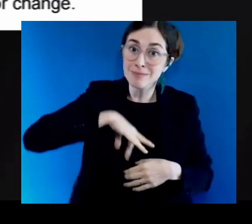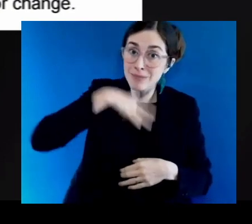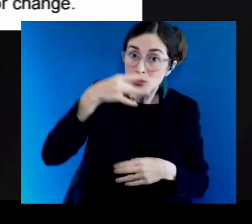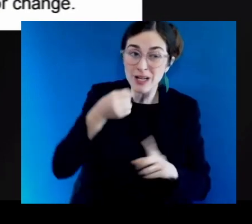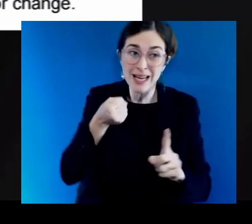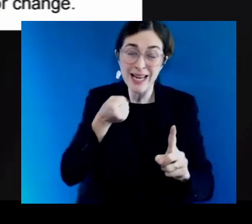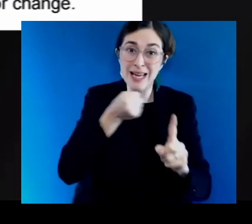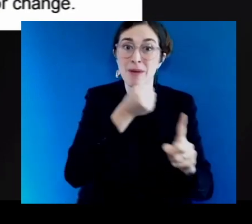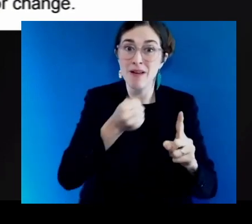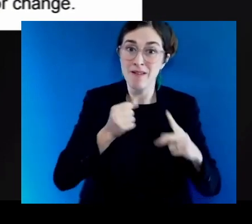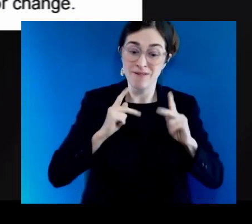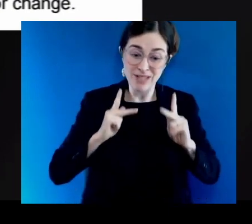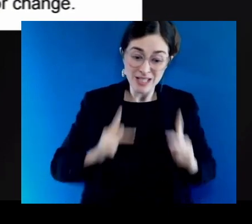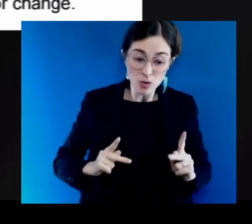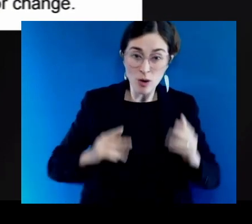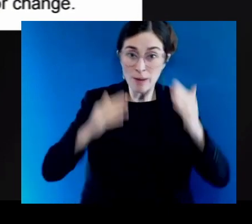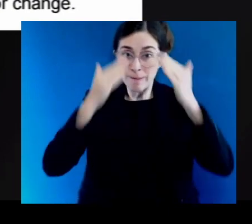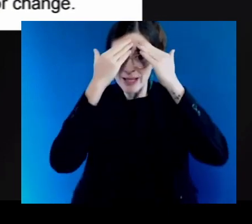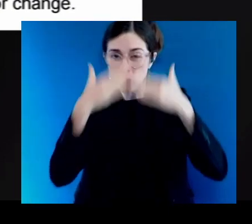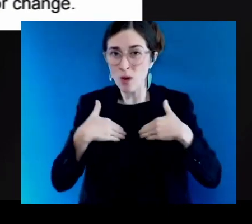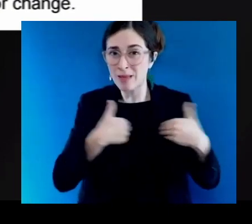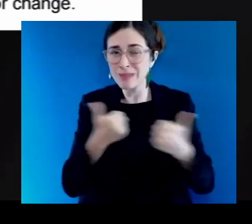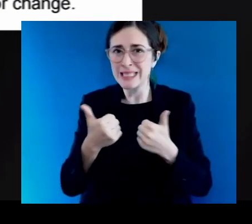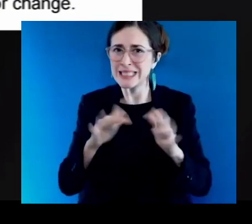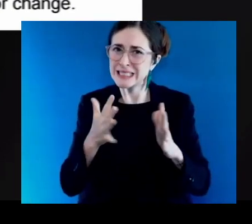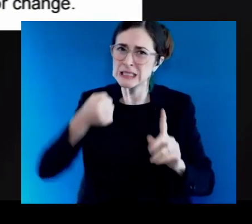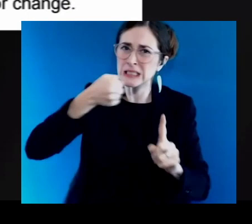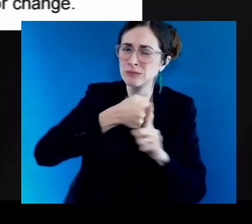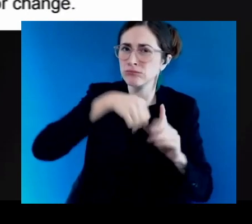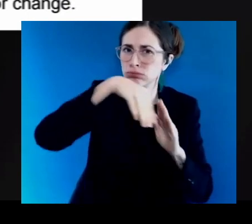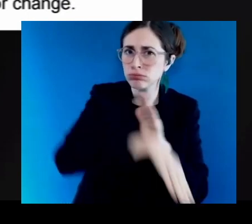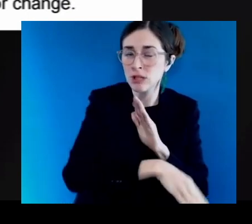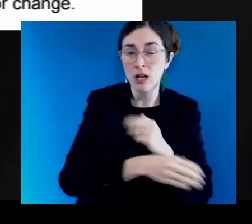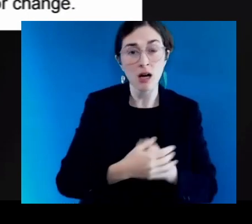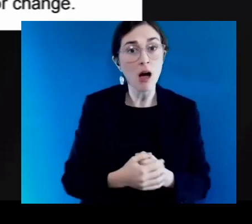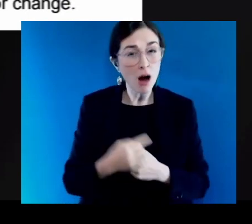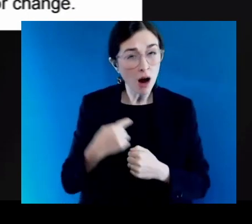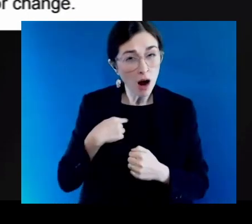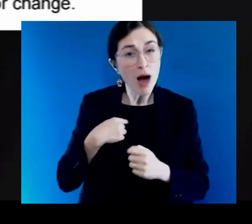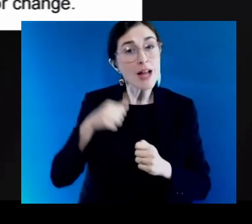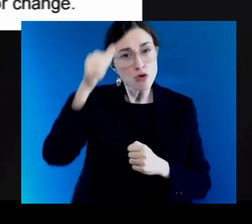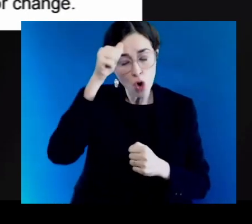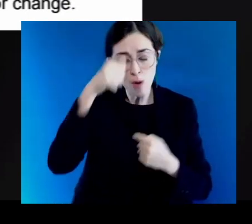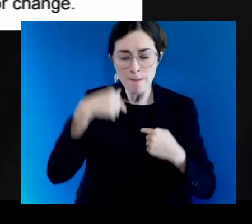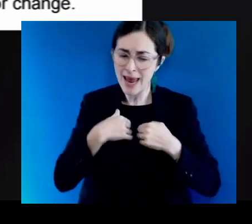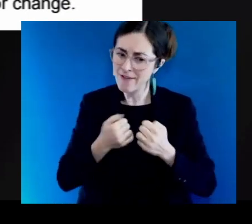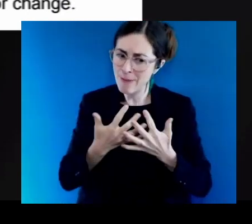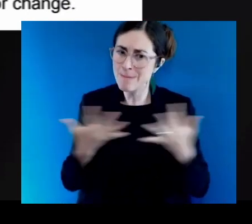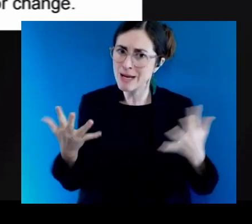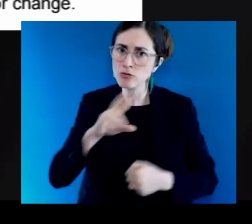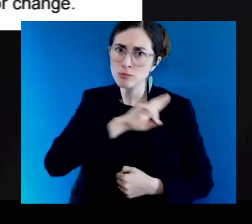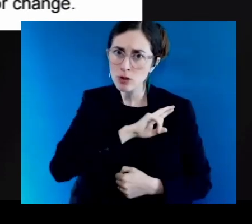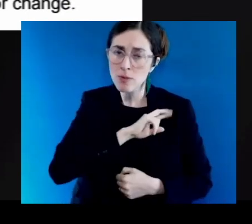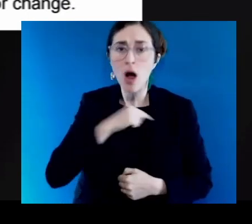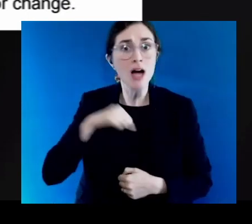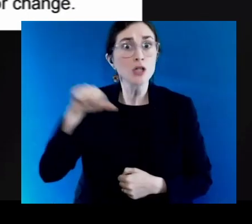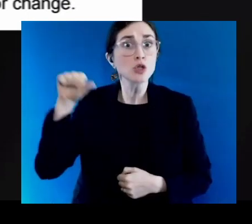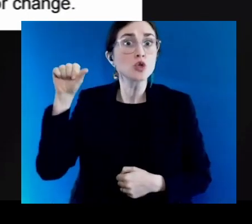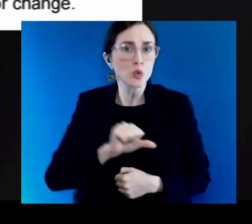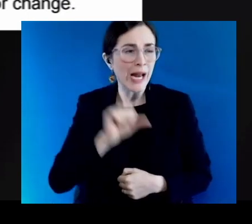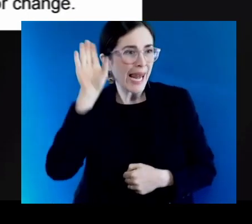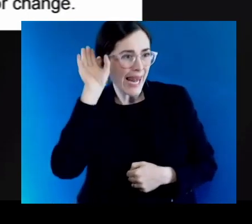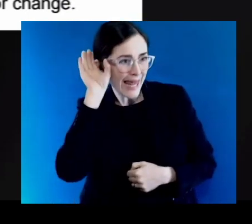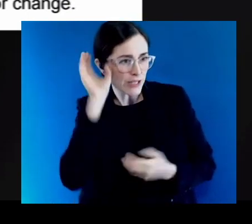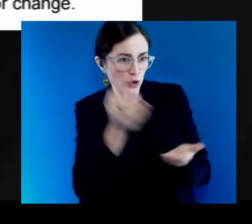First Peoples. I've reflected on the significant responsibility I carry to listen to the voices of First Peoples, which